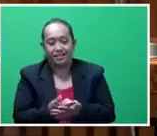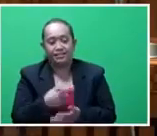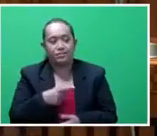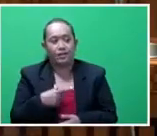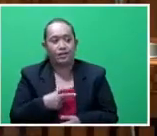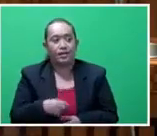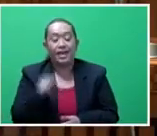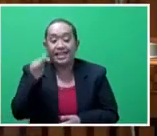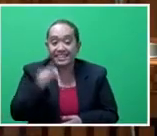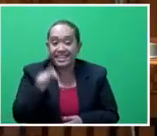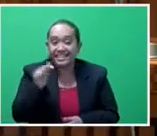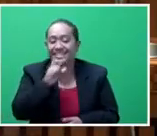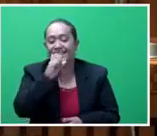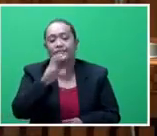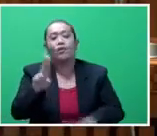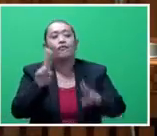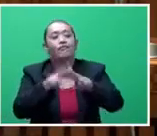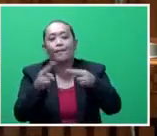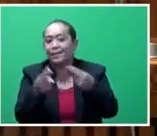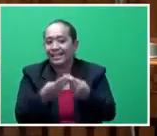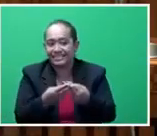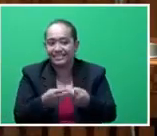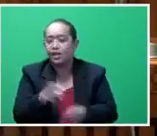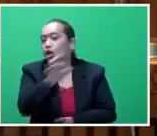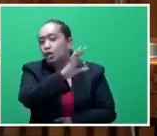families, not businesses.